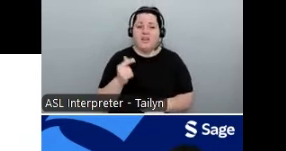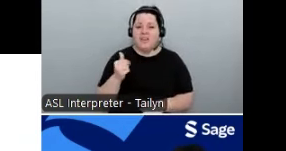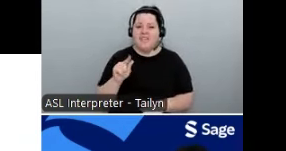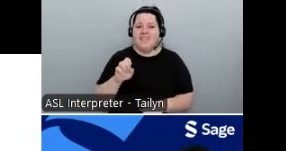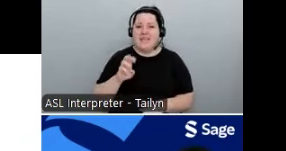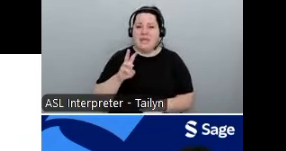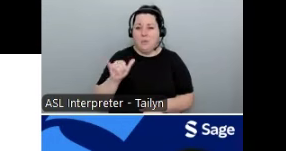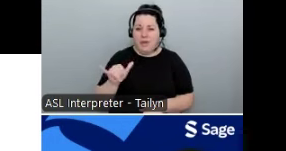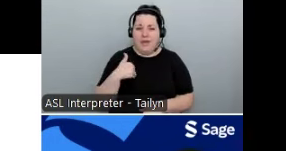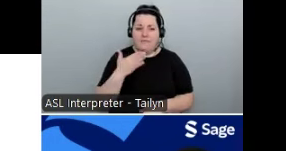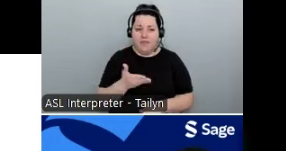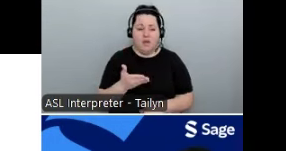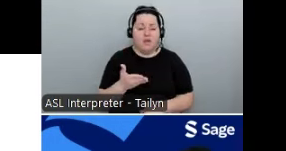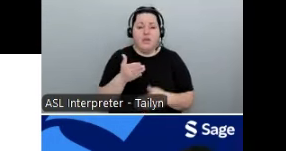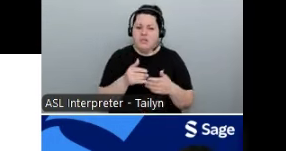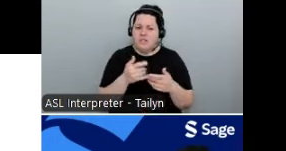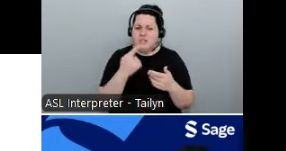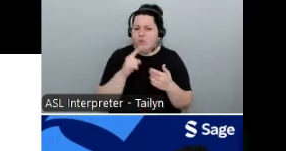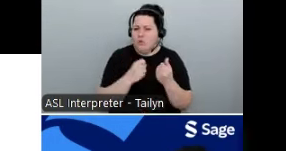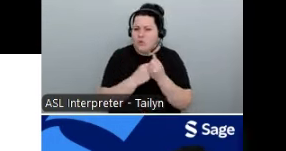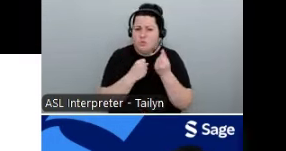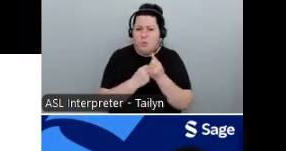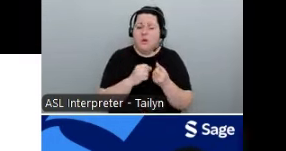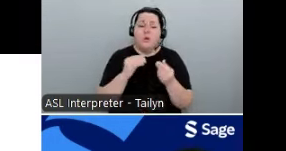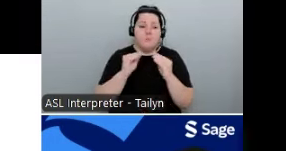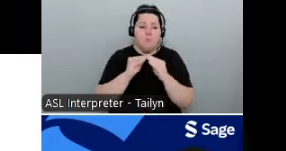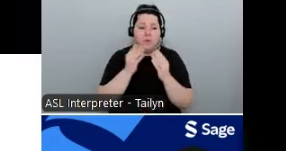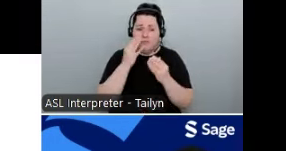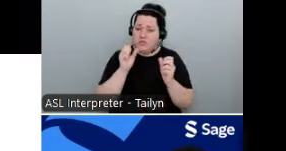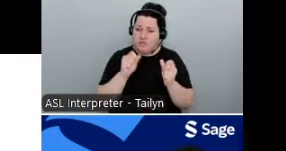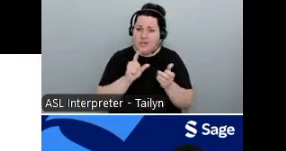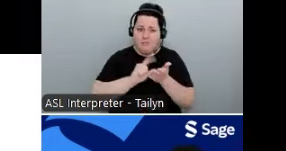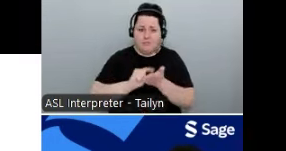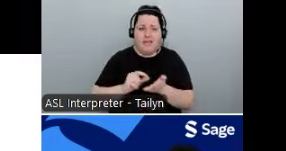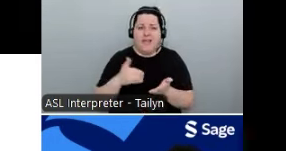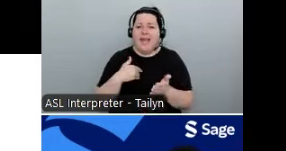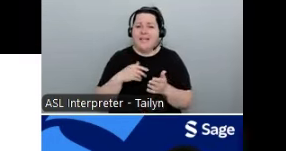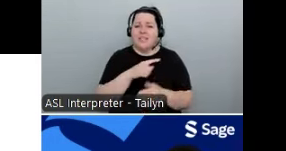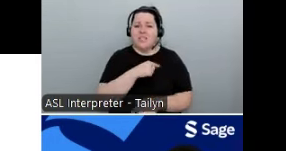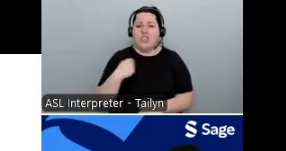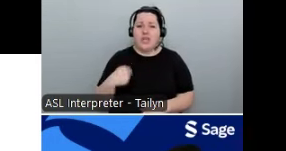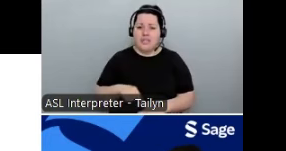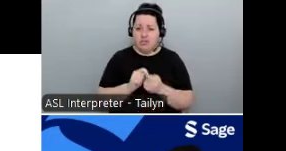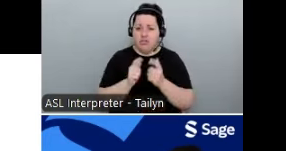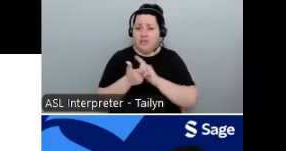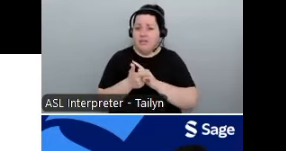support. There's more information on how to get published, and there's also Chinese translated versions as well.